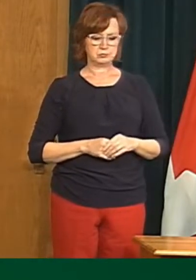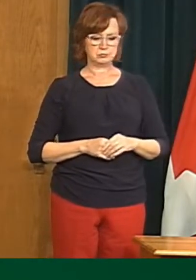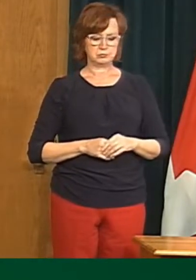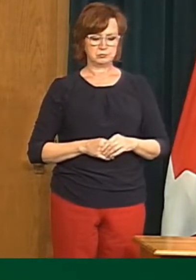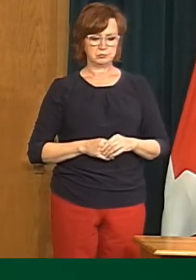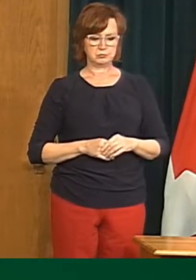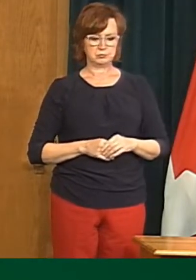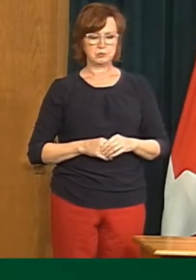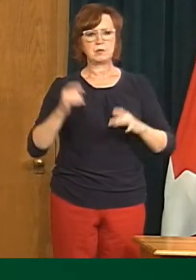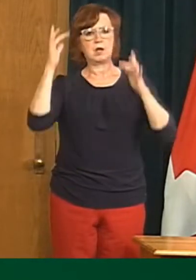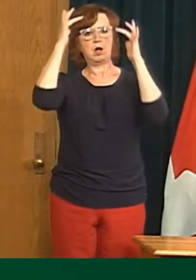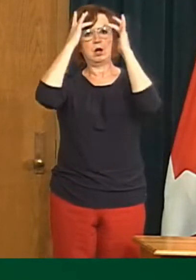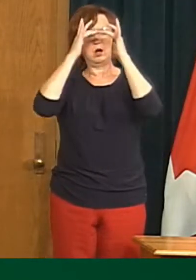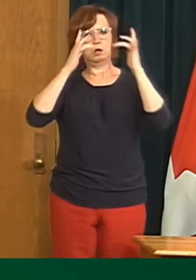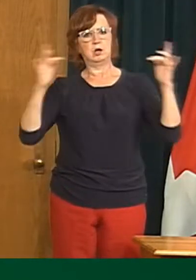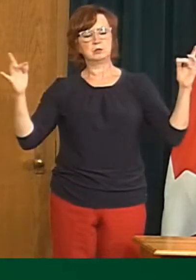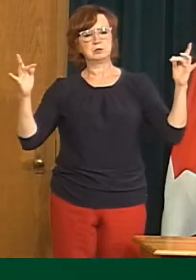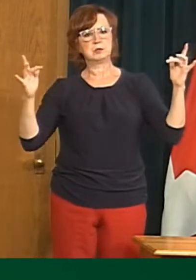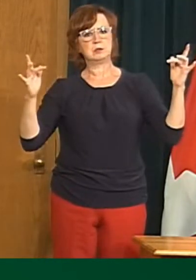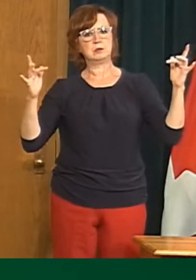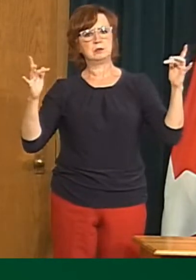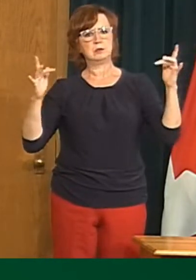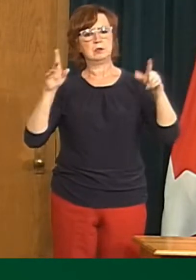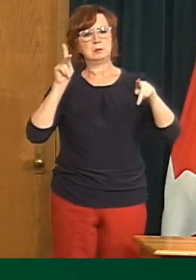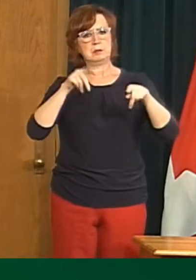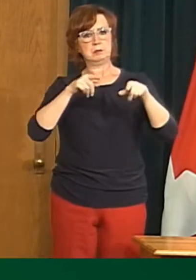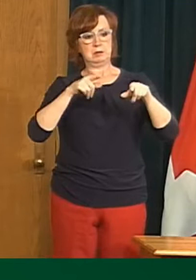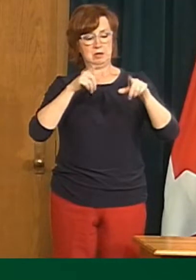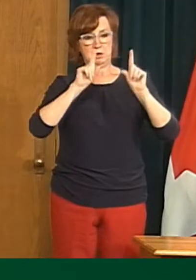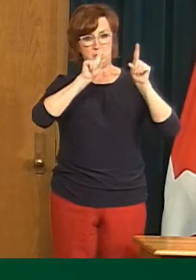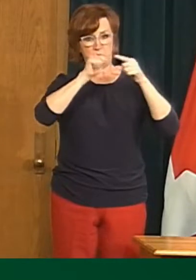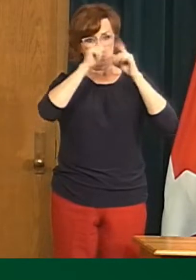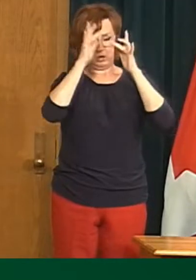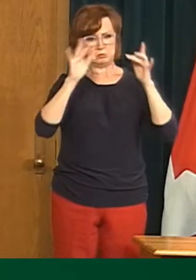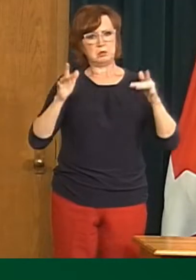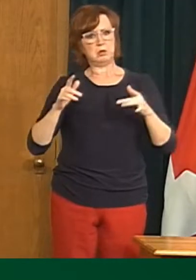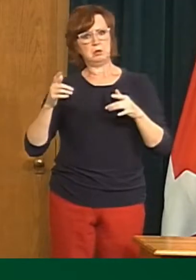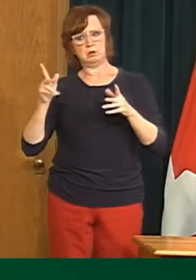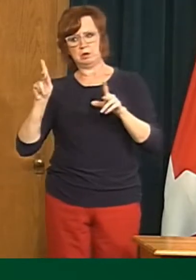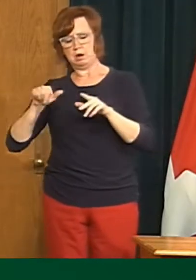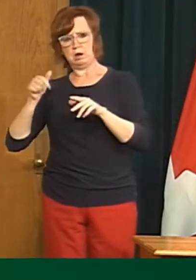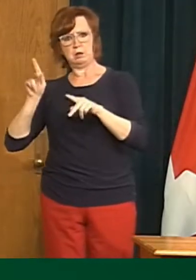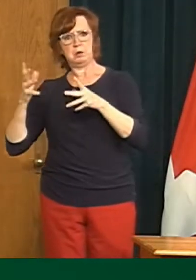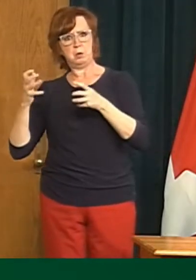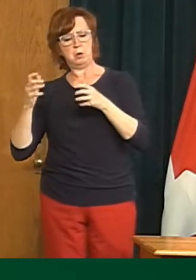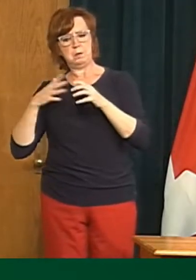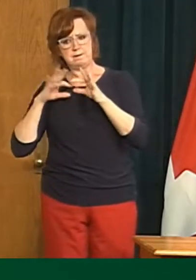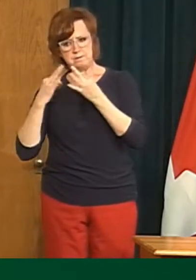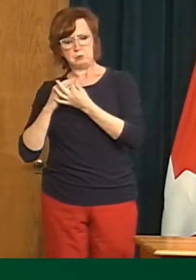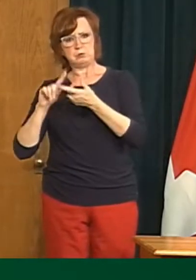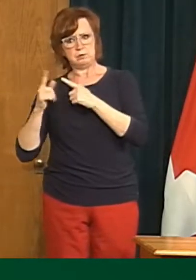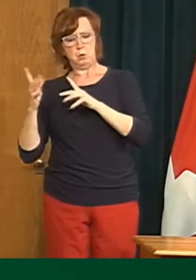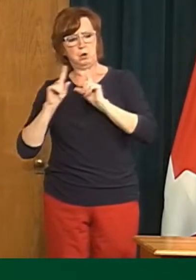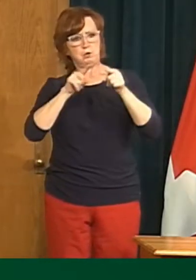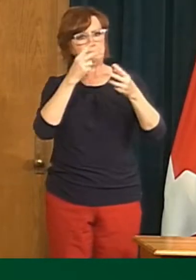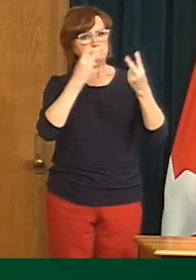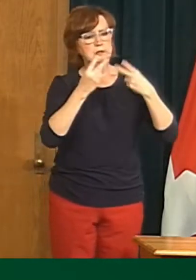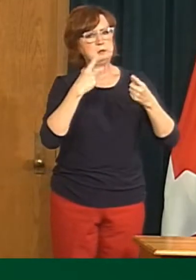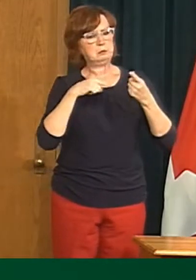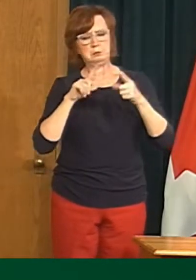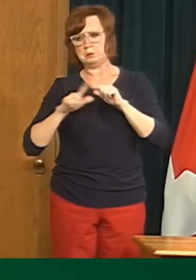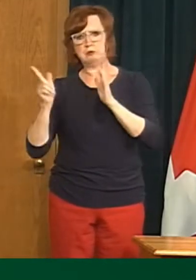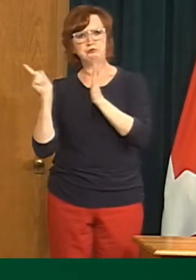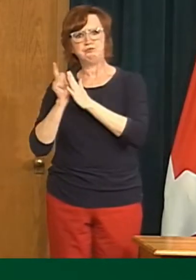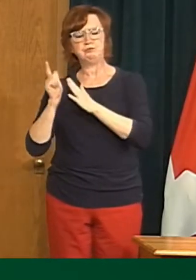visitation allowed in hospitals, and what could that process look like? I will just very high level, and then Jim or Scott, you may